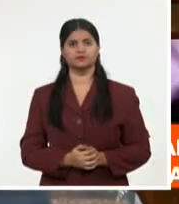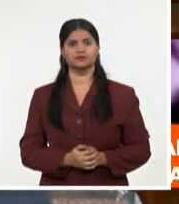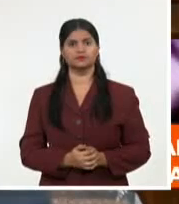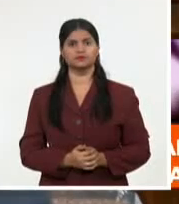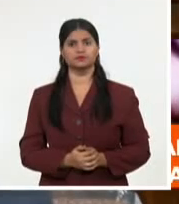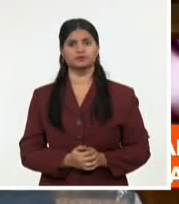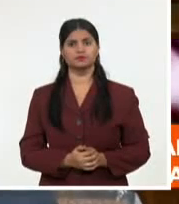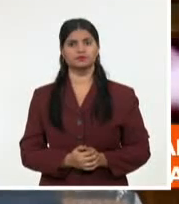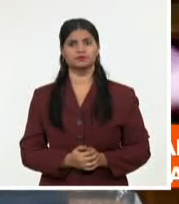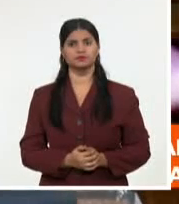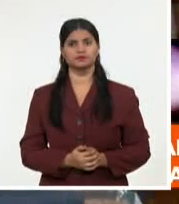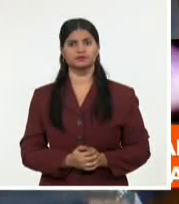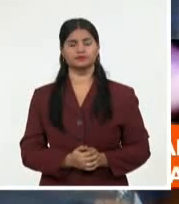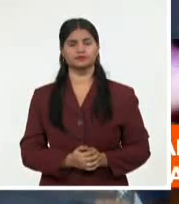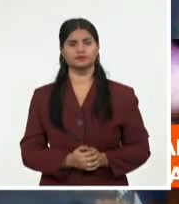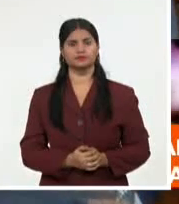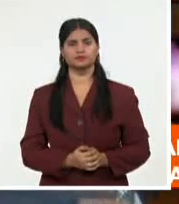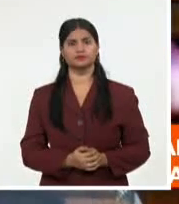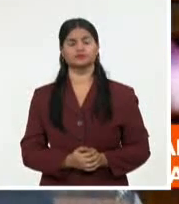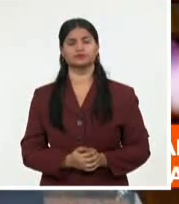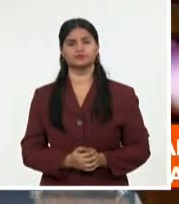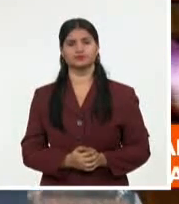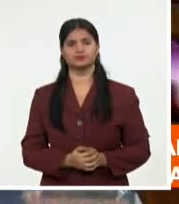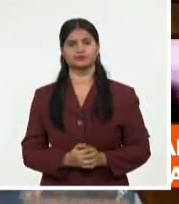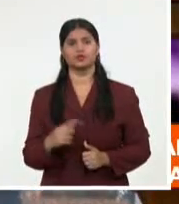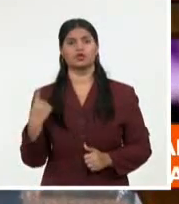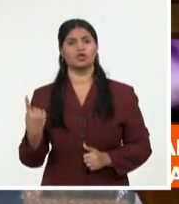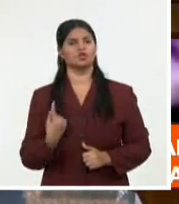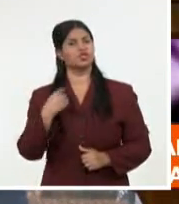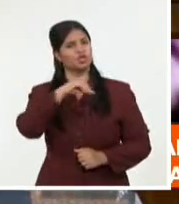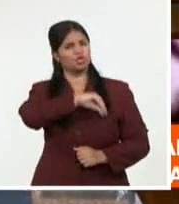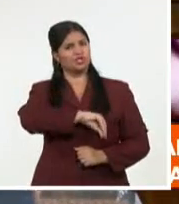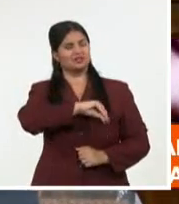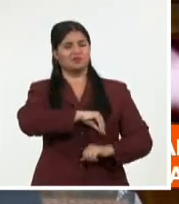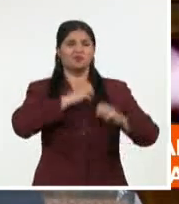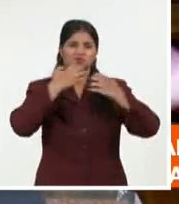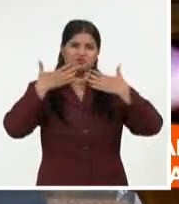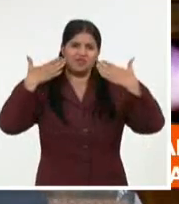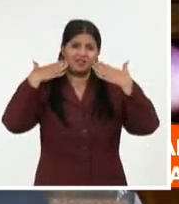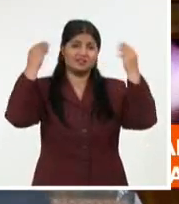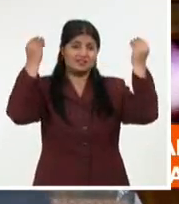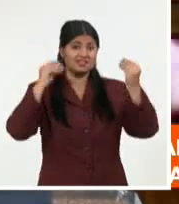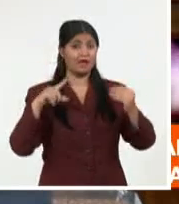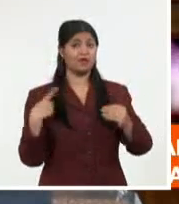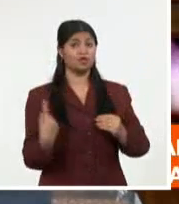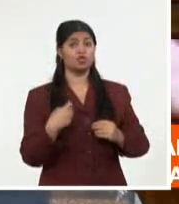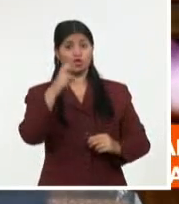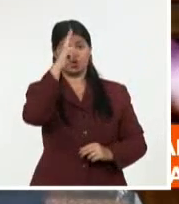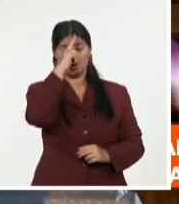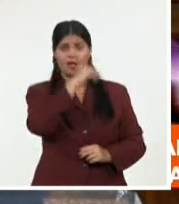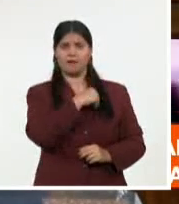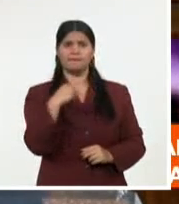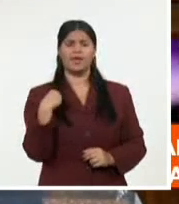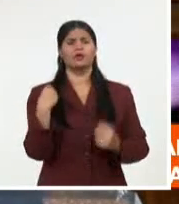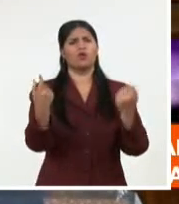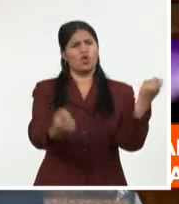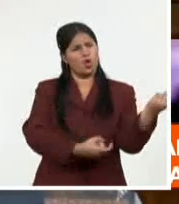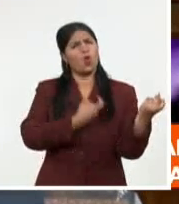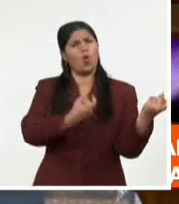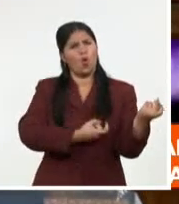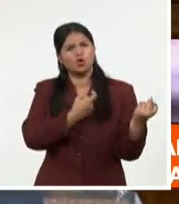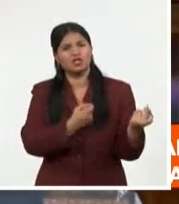first medical brigade. Nos enorgullece saber que todos ellos han tenido una participación activa en el enfrentamiento a